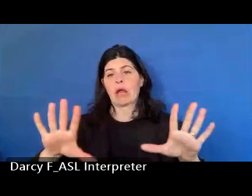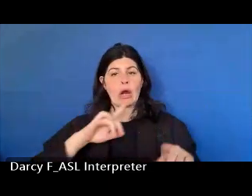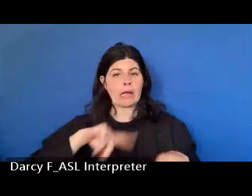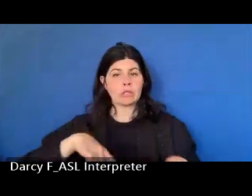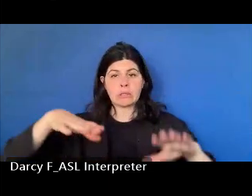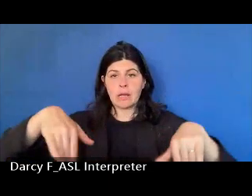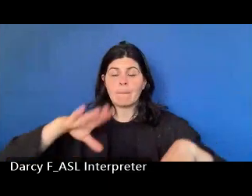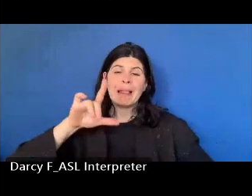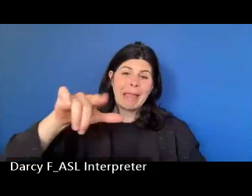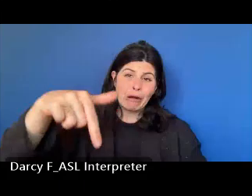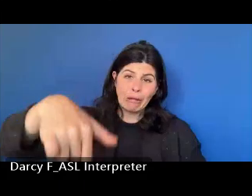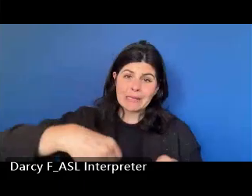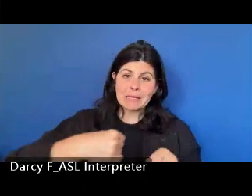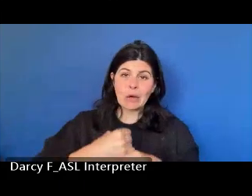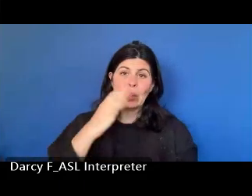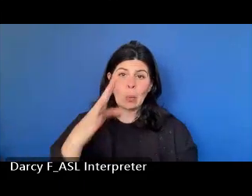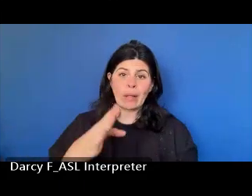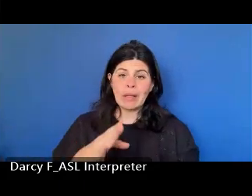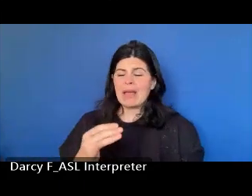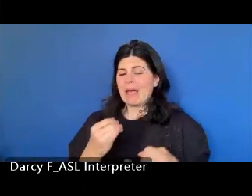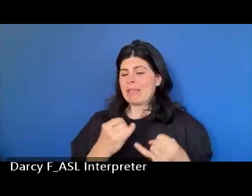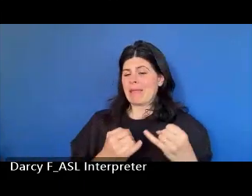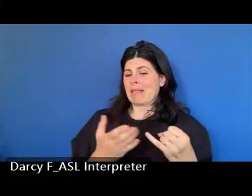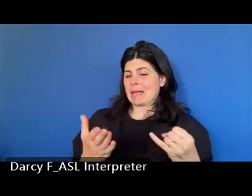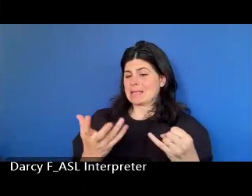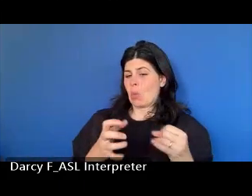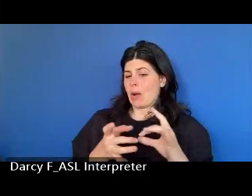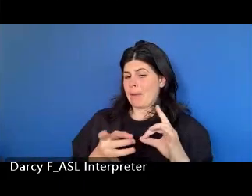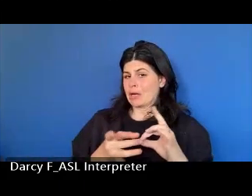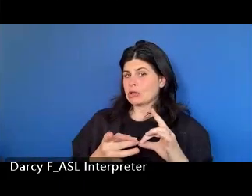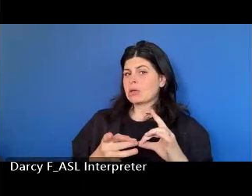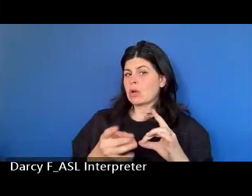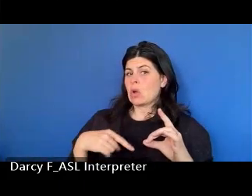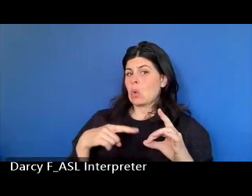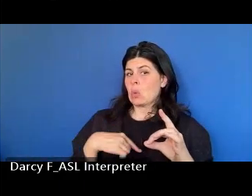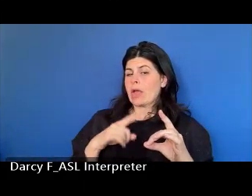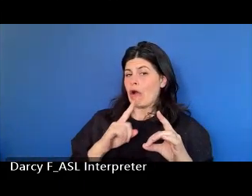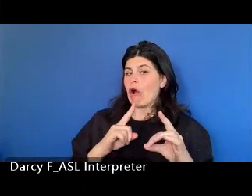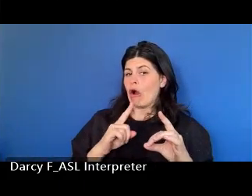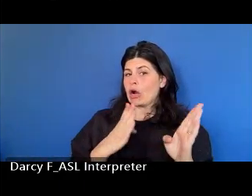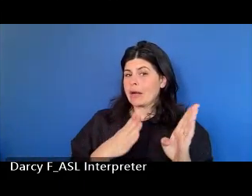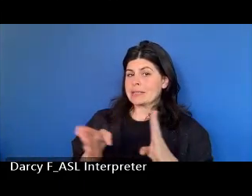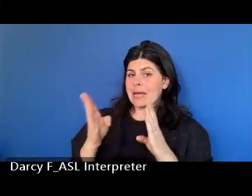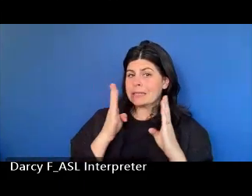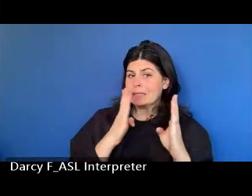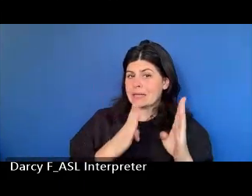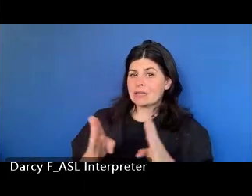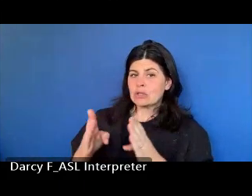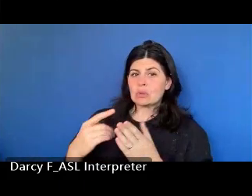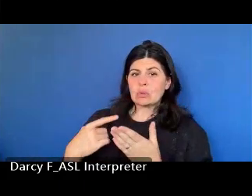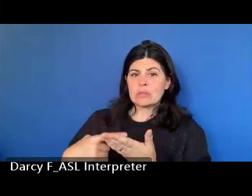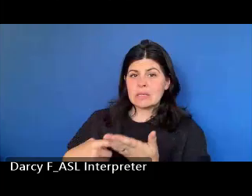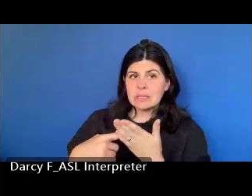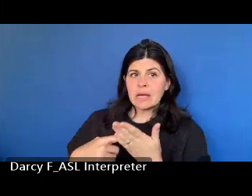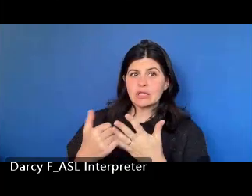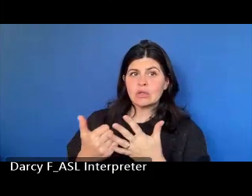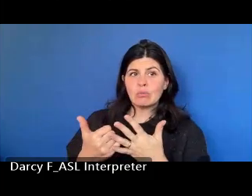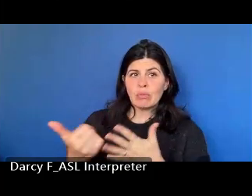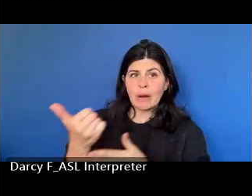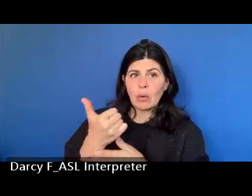later this year. And then the last thing I wanted to mention is we are intending to discuss these priority neighborhood